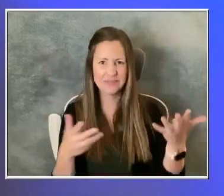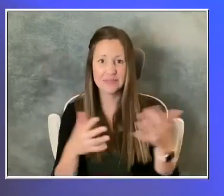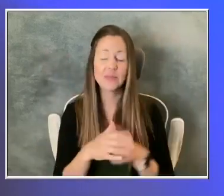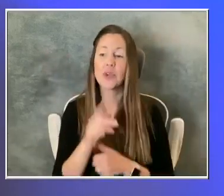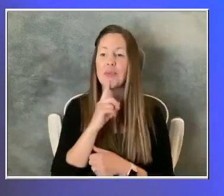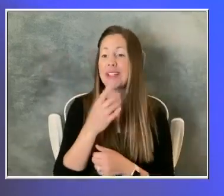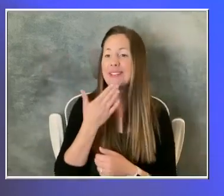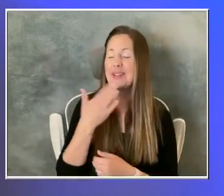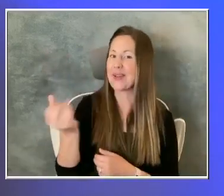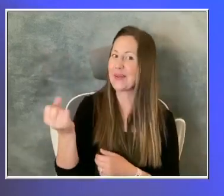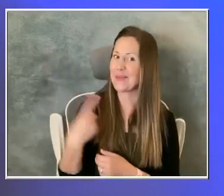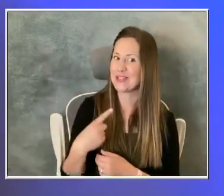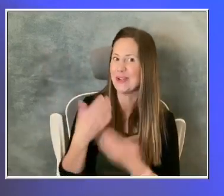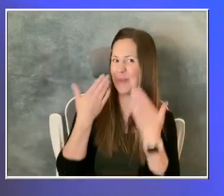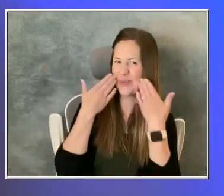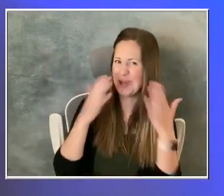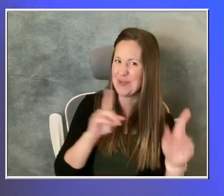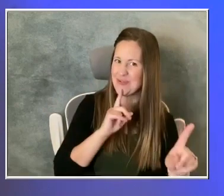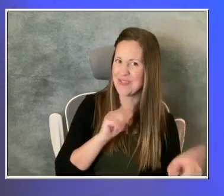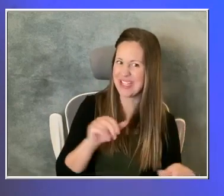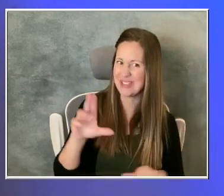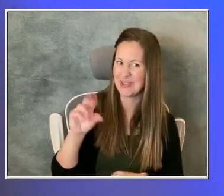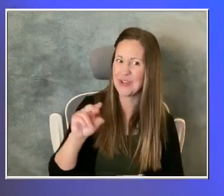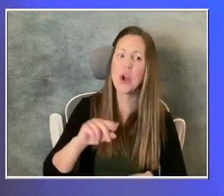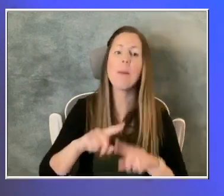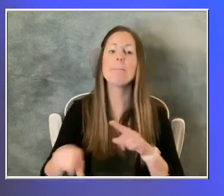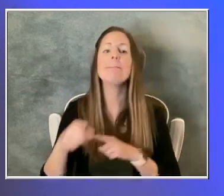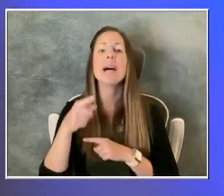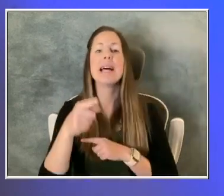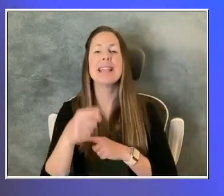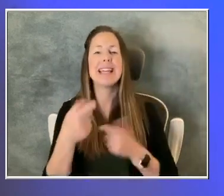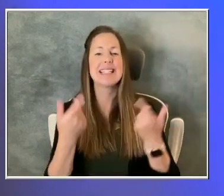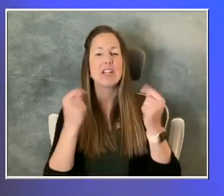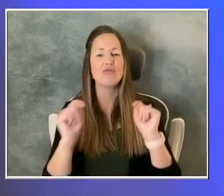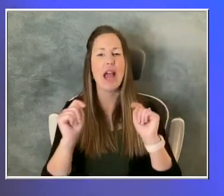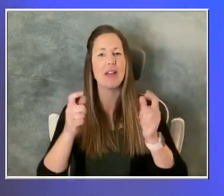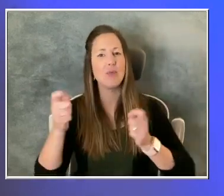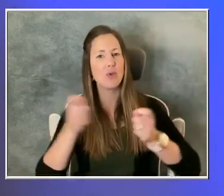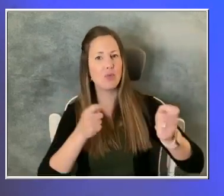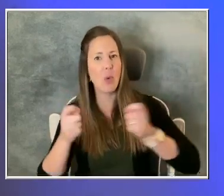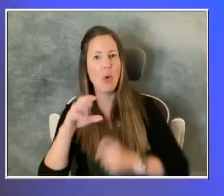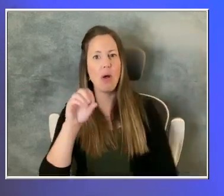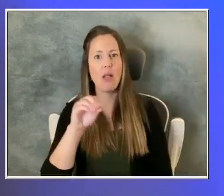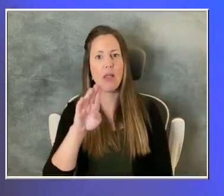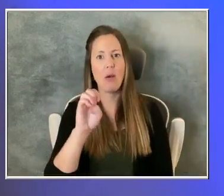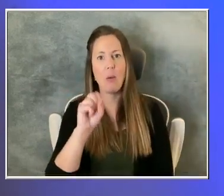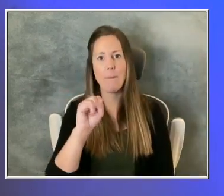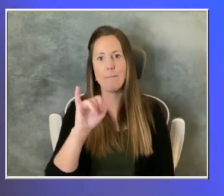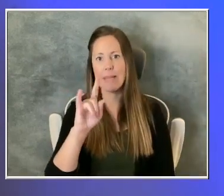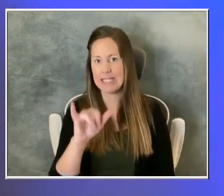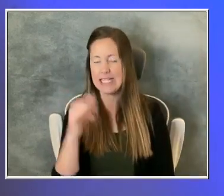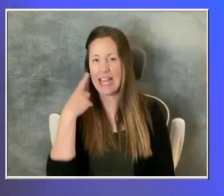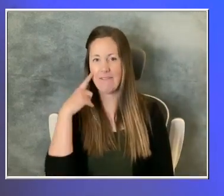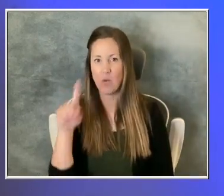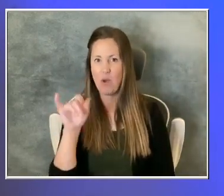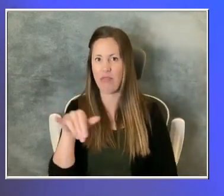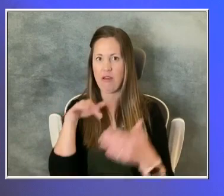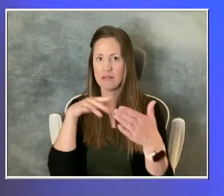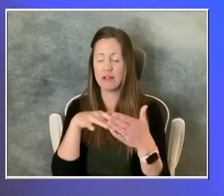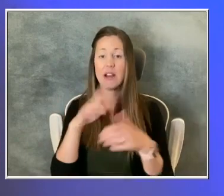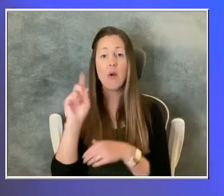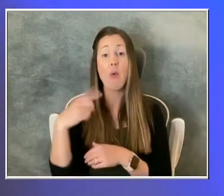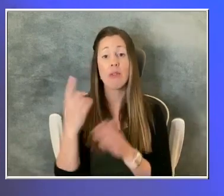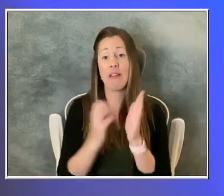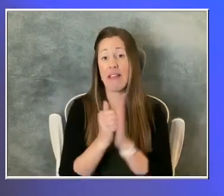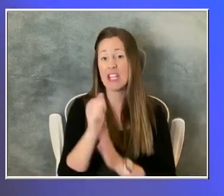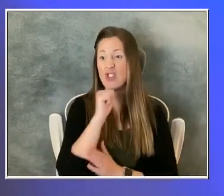they did attempt to control for obesity in this study. And really the only a cancer that didn't seem to maybe benefit quite as